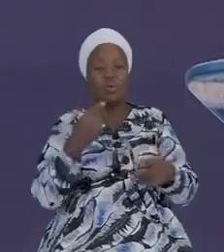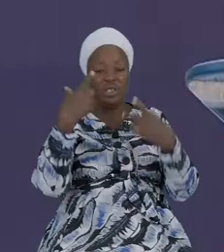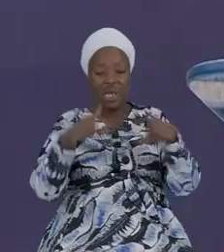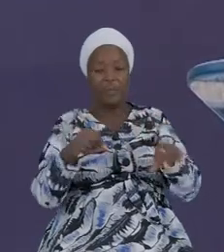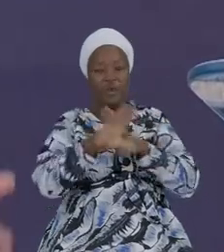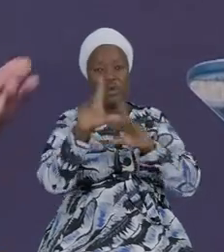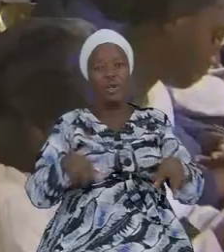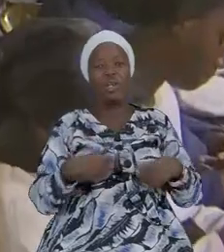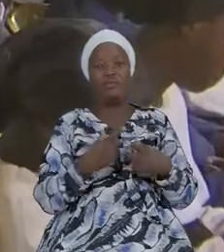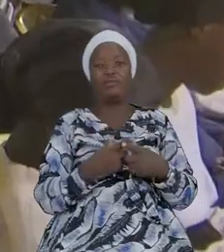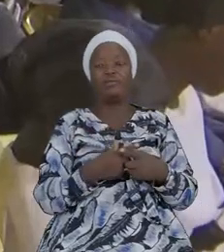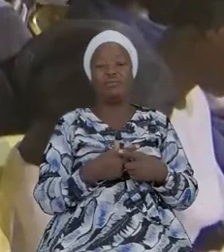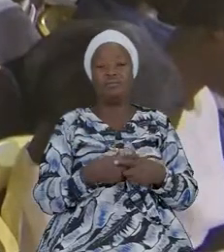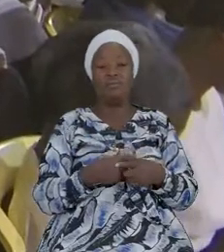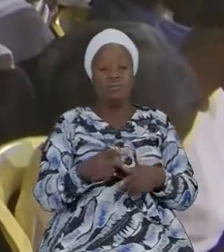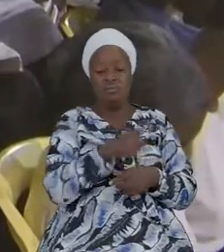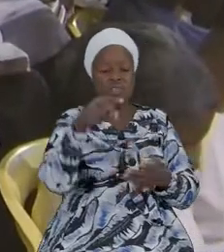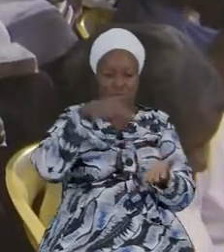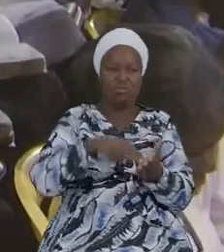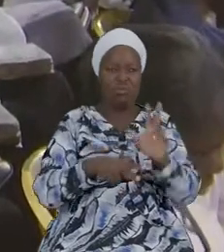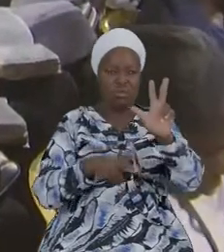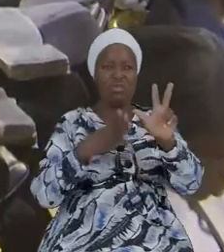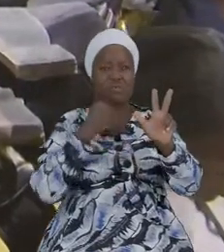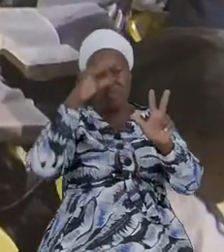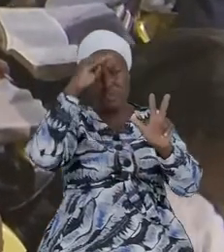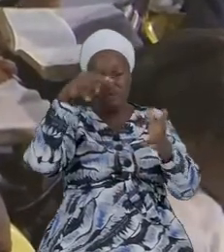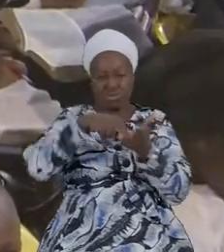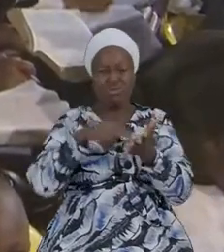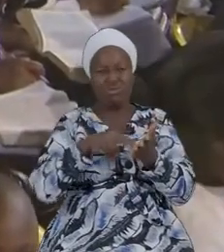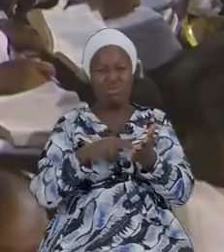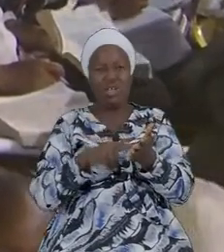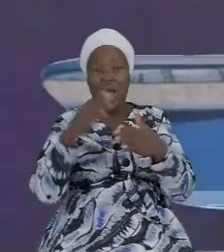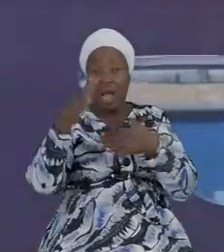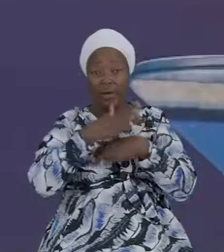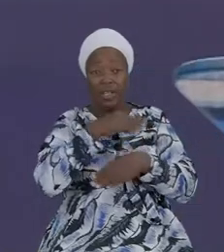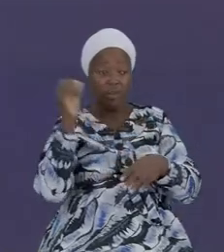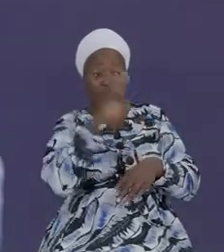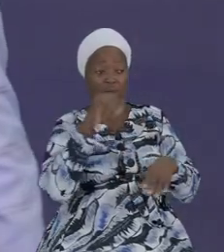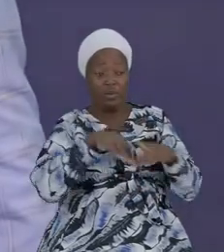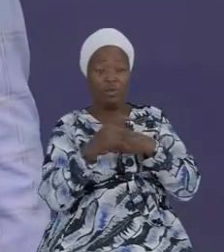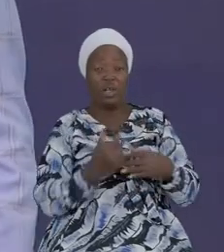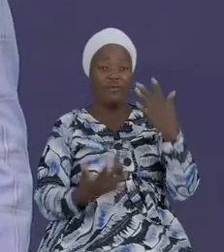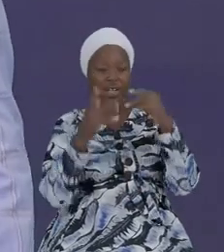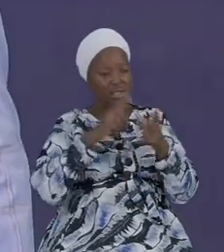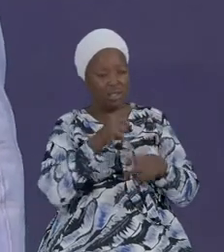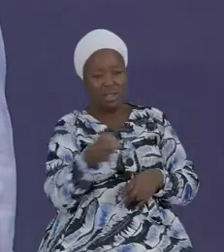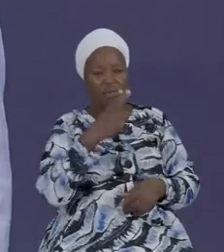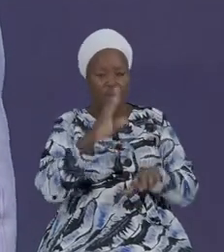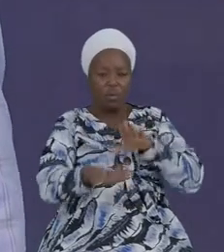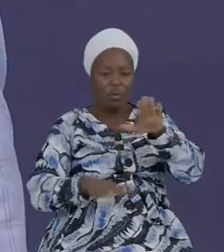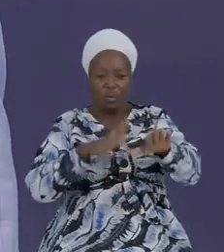life. They stood up after they threw them into the fire, and they were walking, and then were